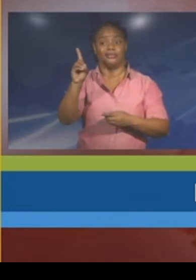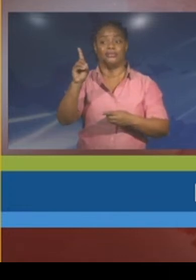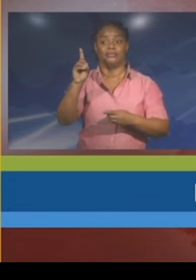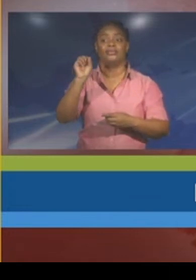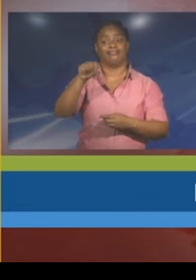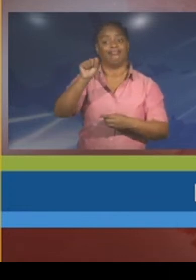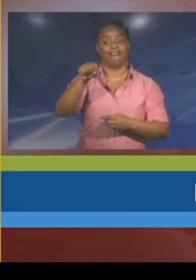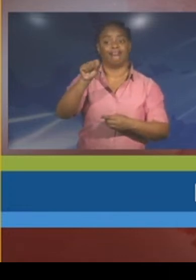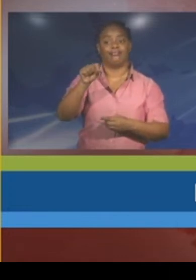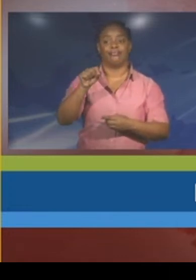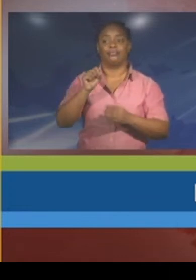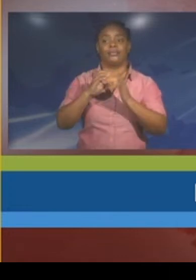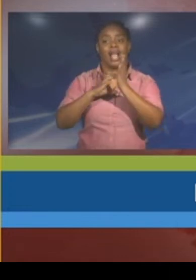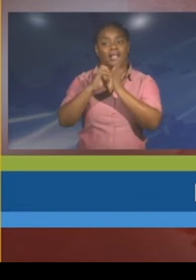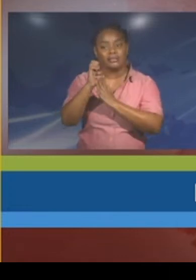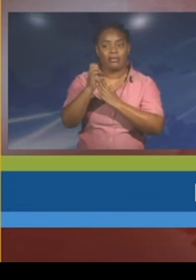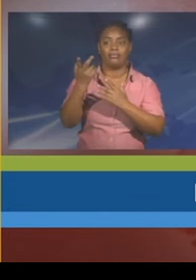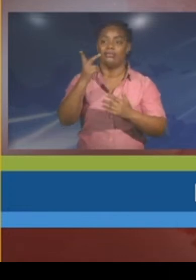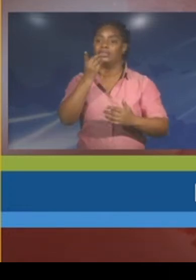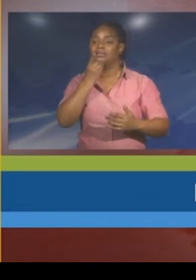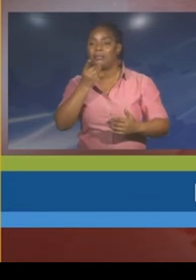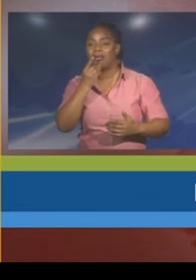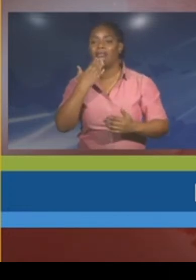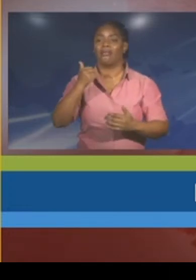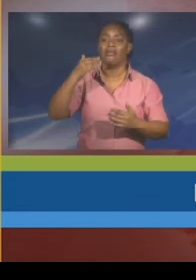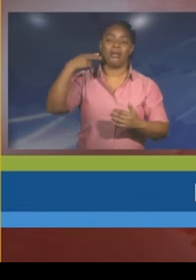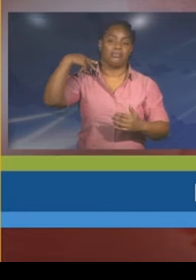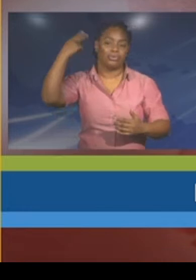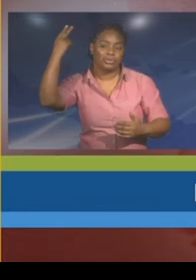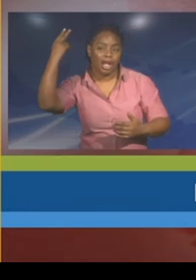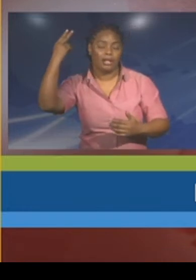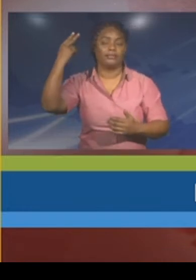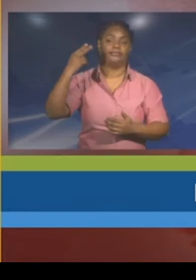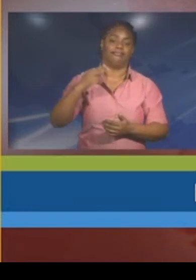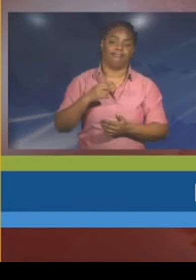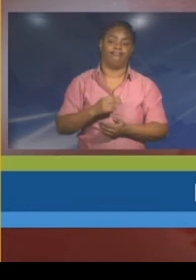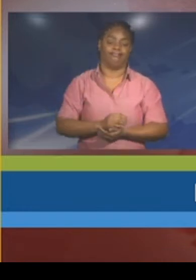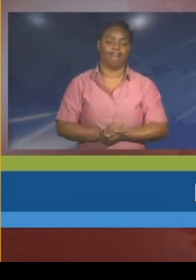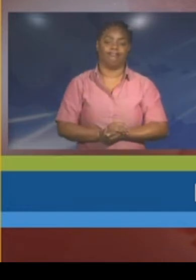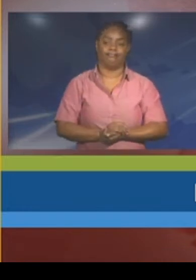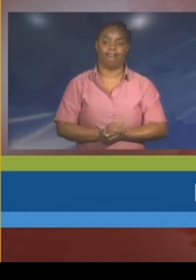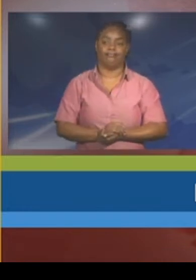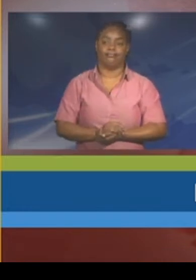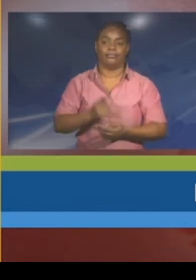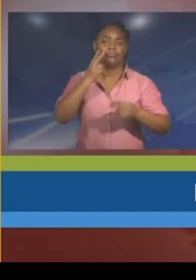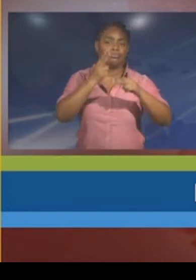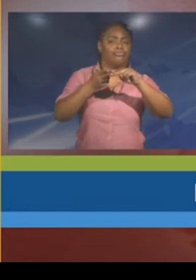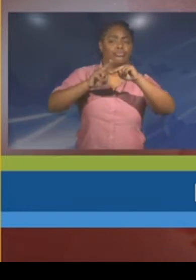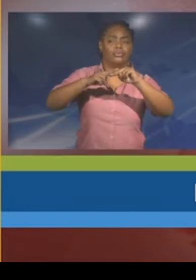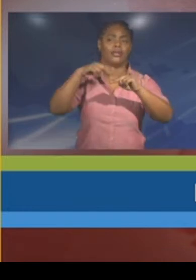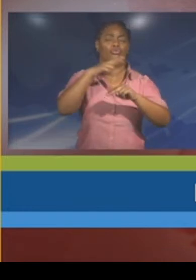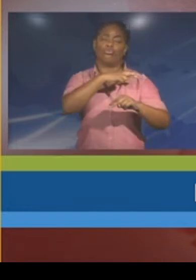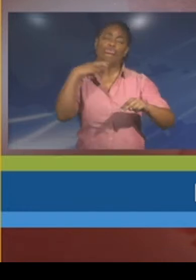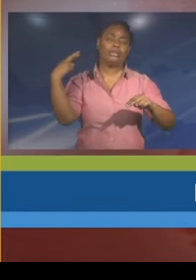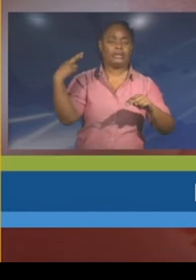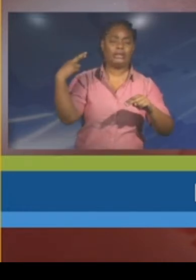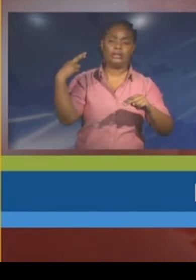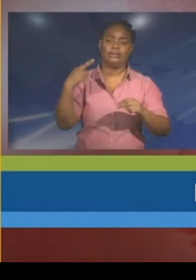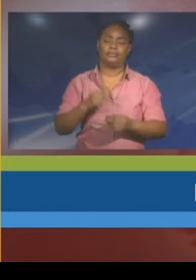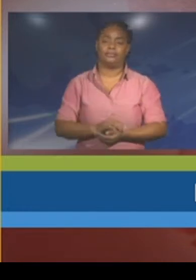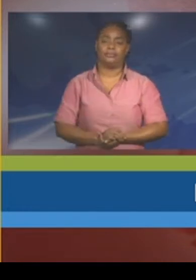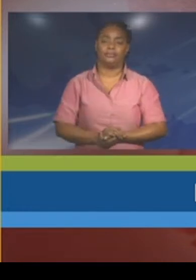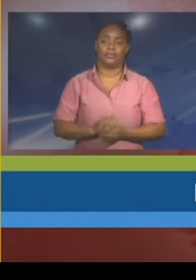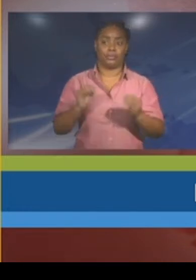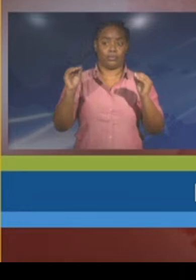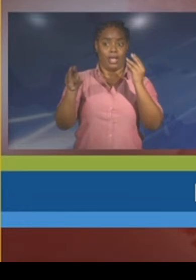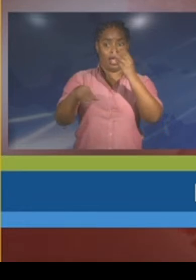pre-existing cancers, those things that were additional risk factors for an adverse outcome, and even more importantly in